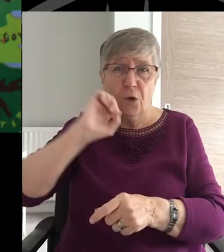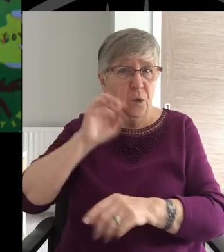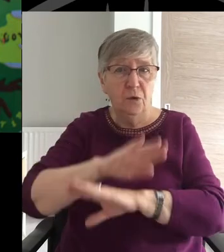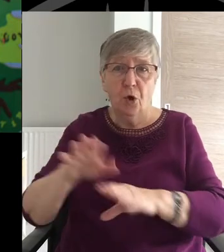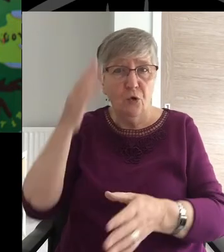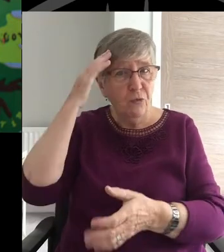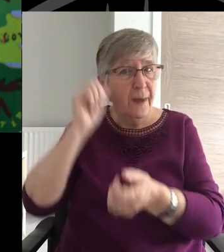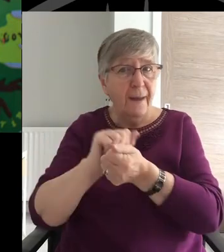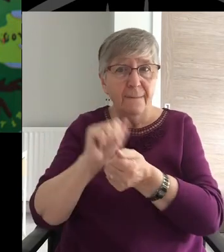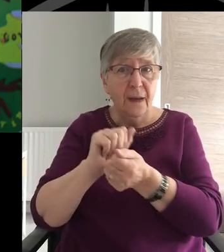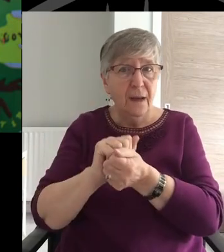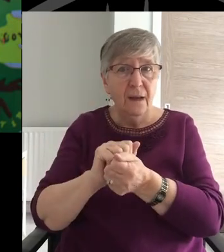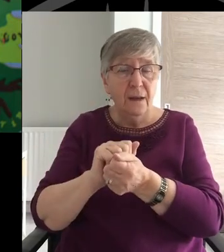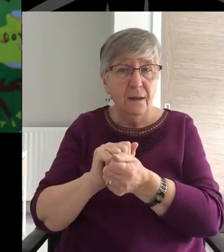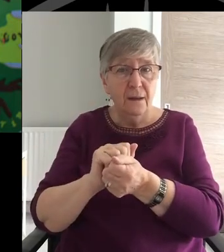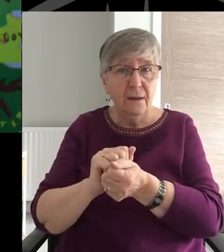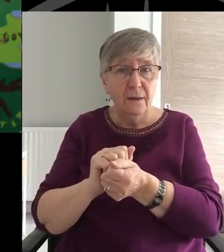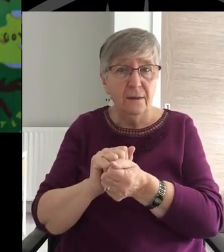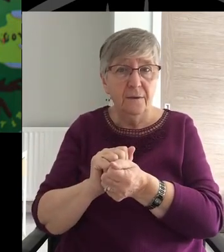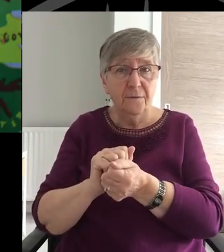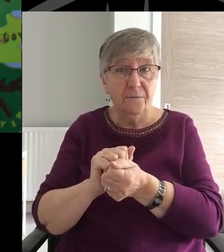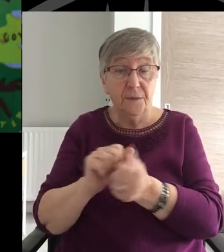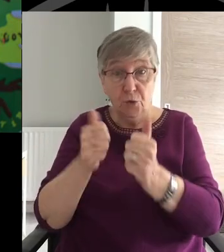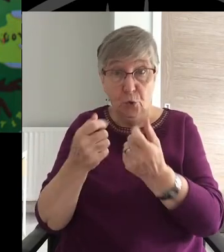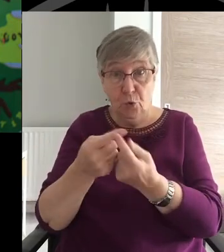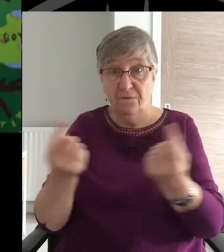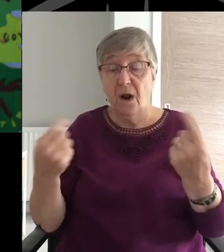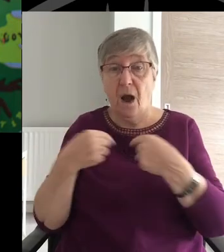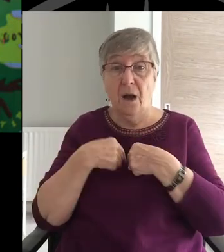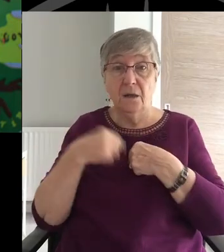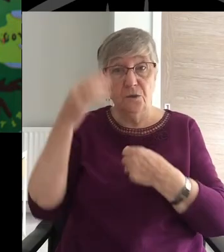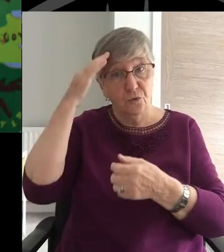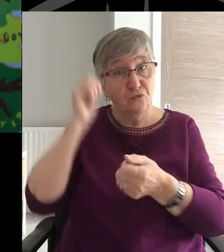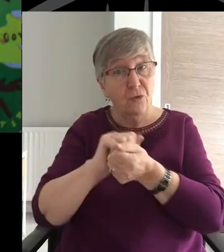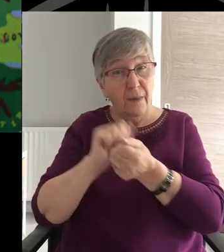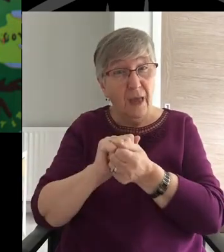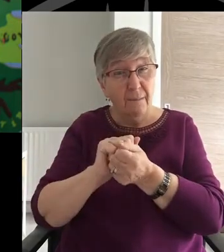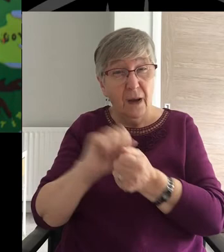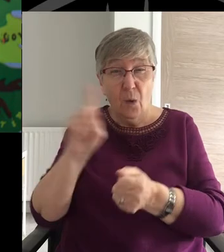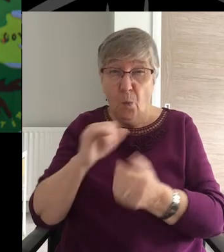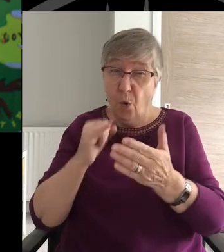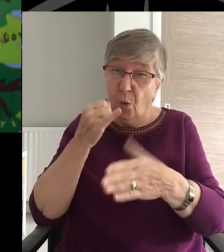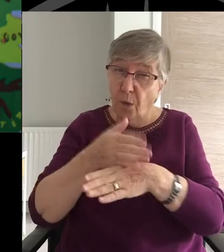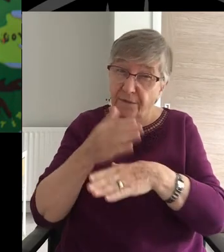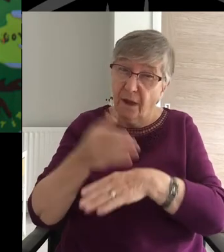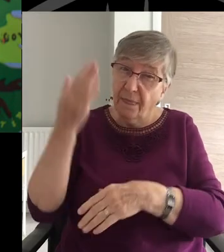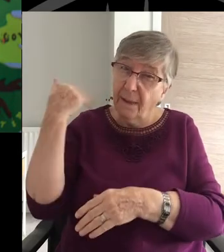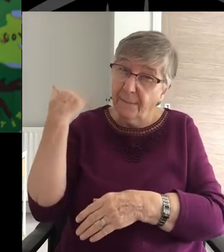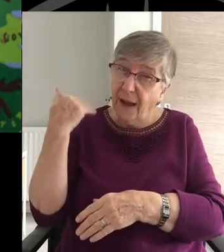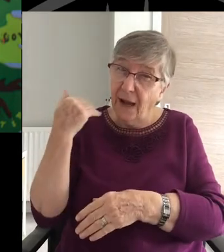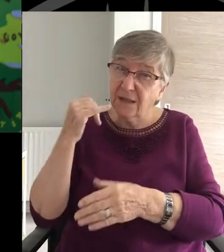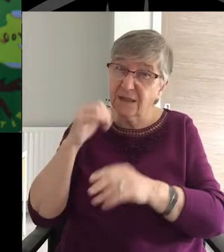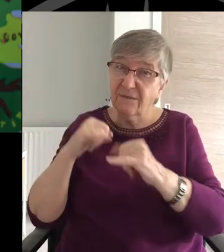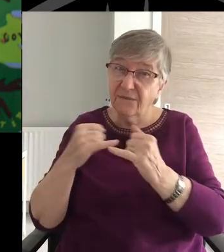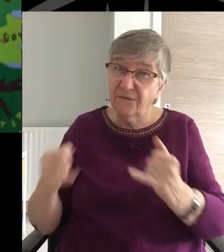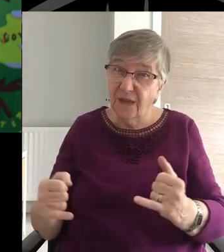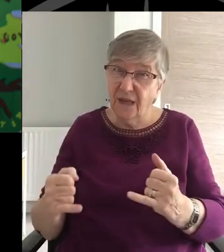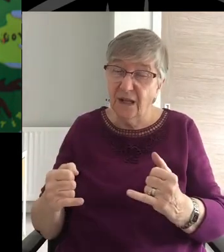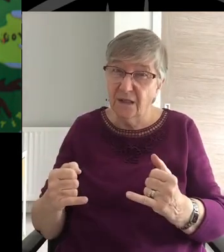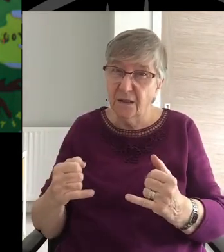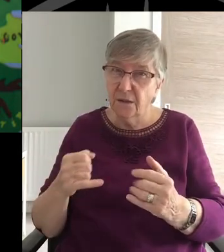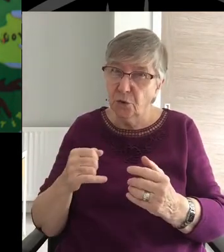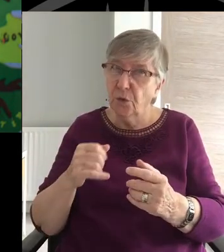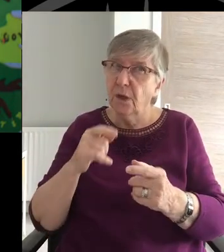them. Now, I think it's good for us to remember past failures sometimes so that it keeps us on our toes not to do more of the